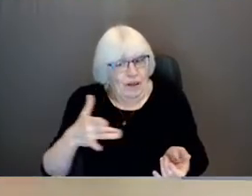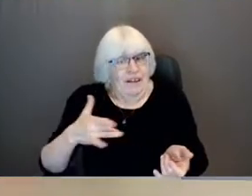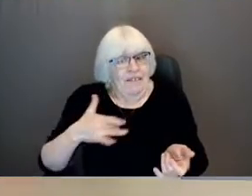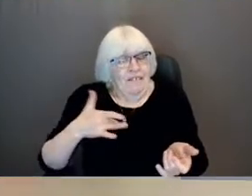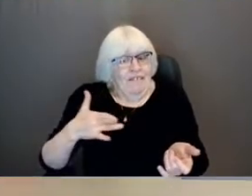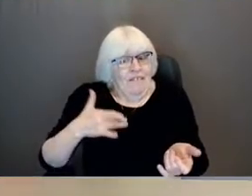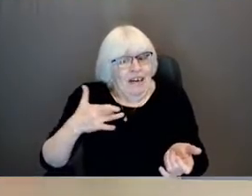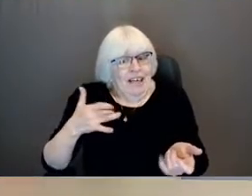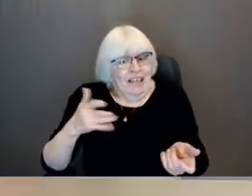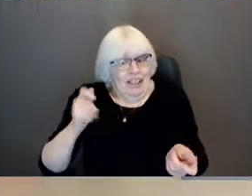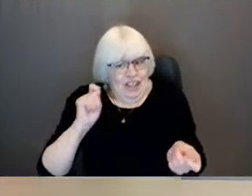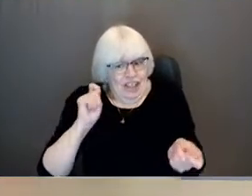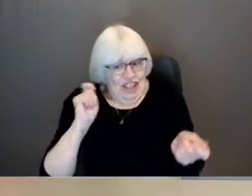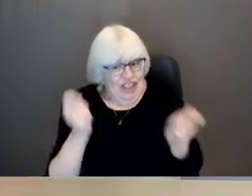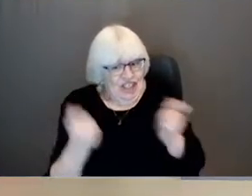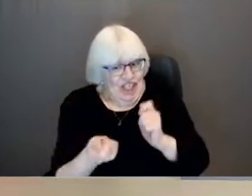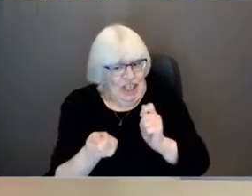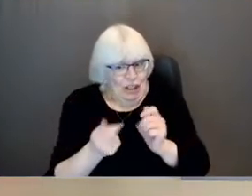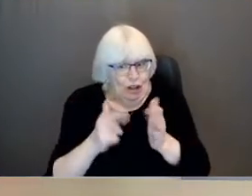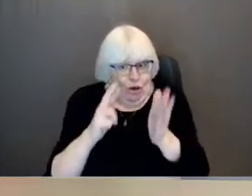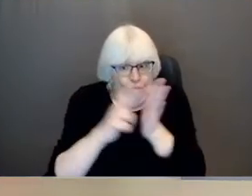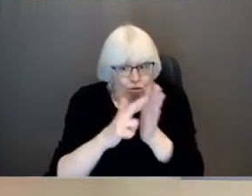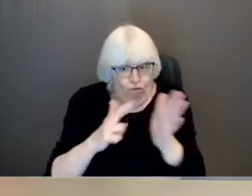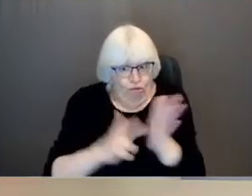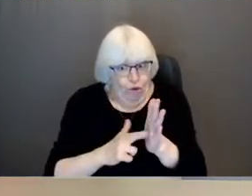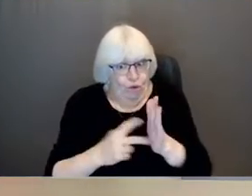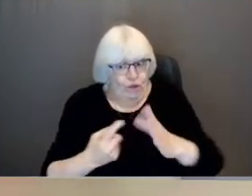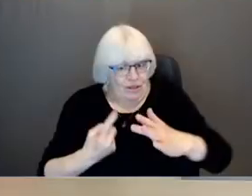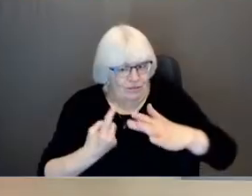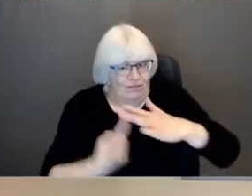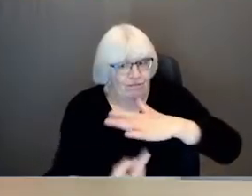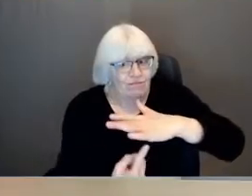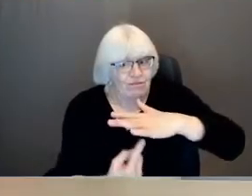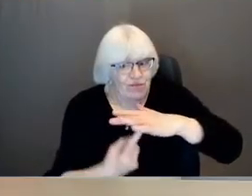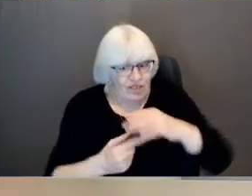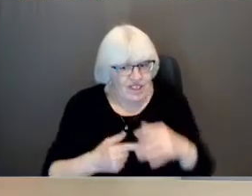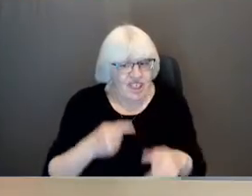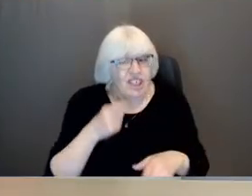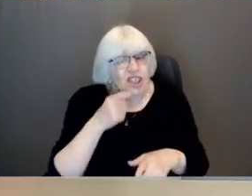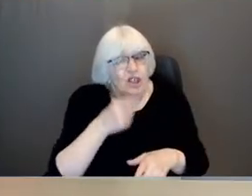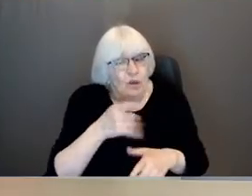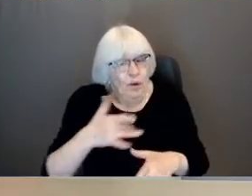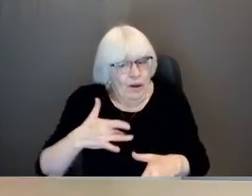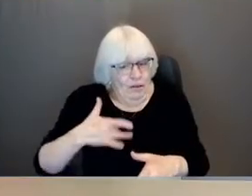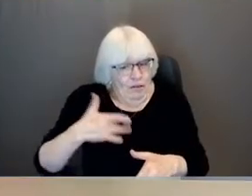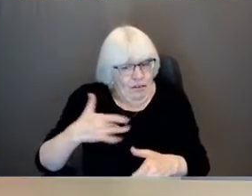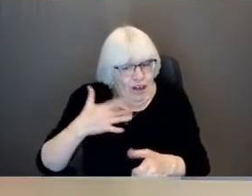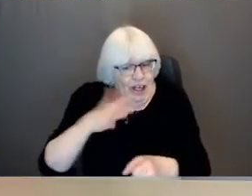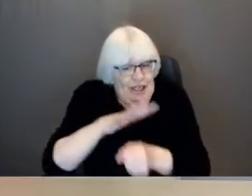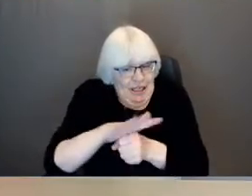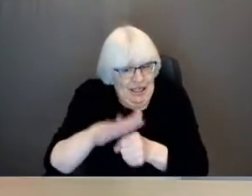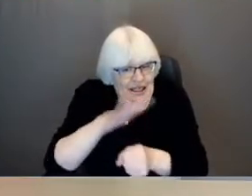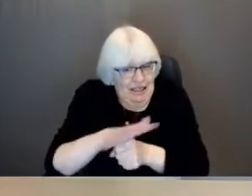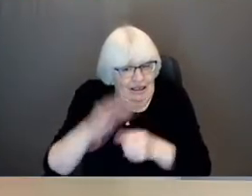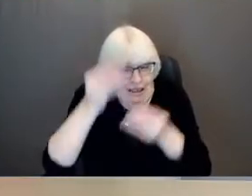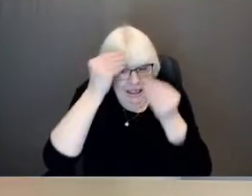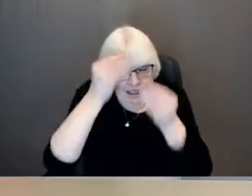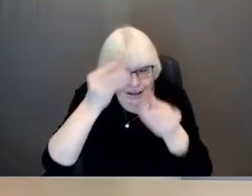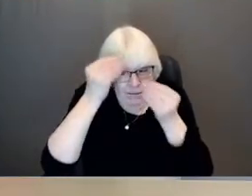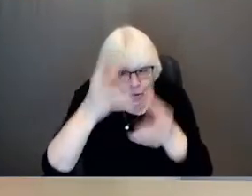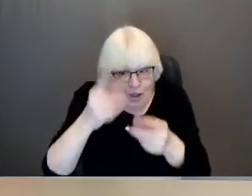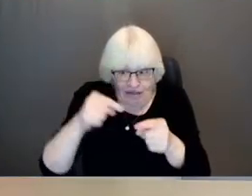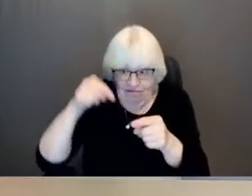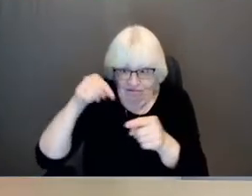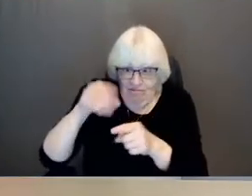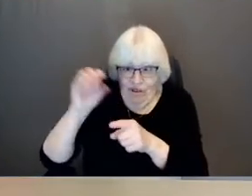today. Yes, hi, Jessica. So we've been discussing this and reviewing the science and the evidence that's